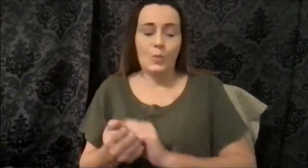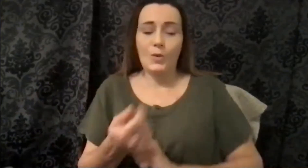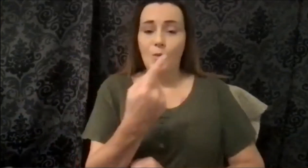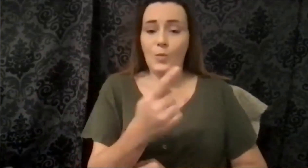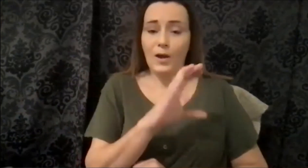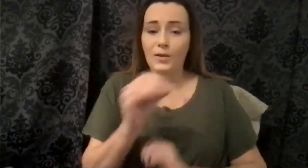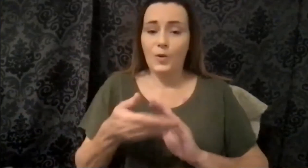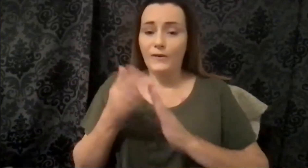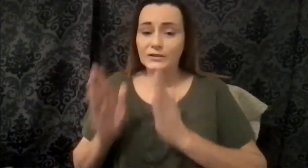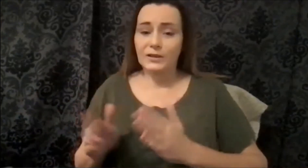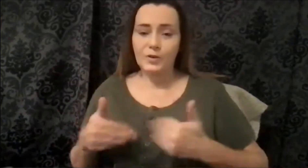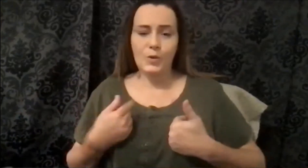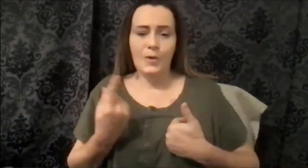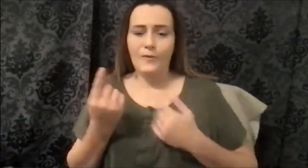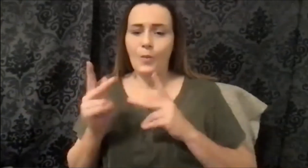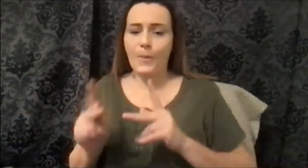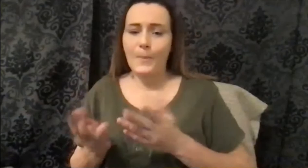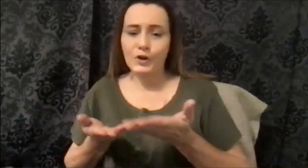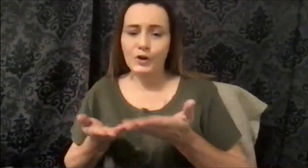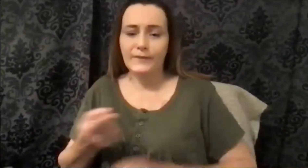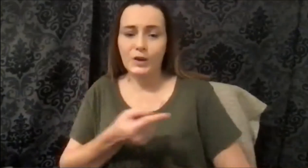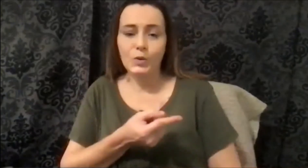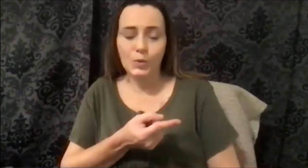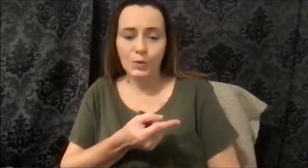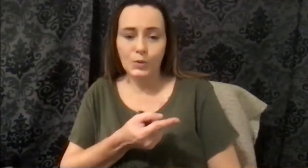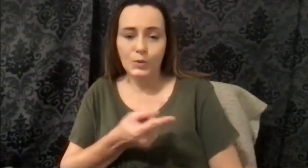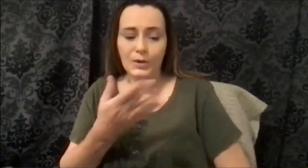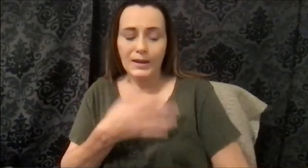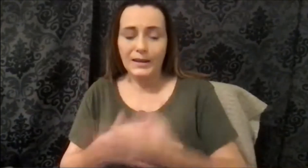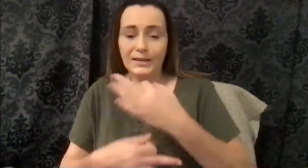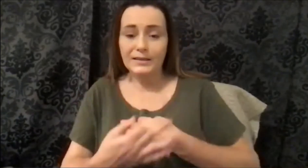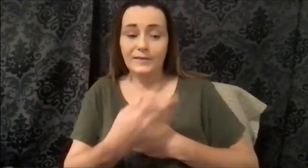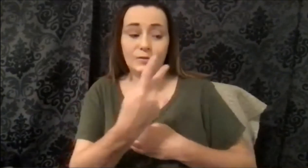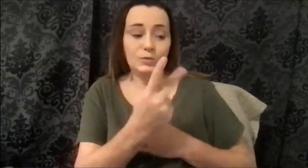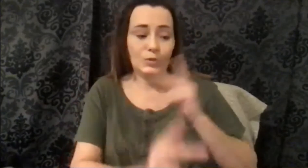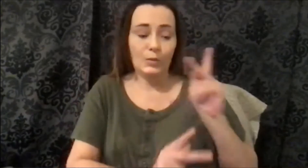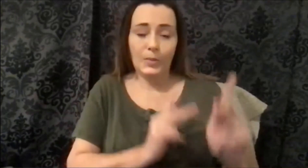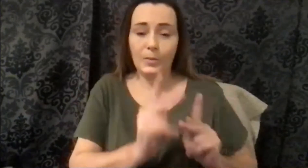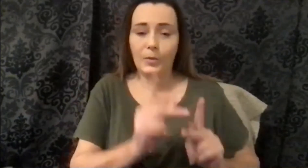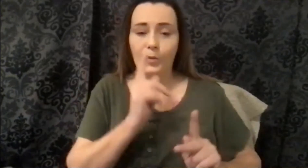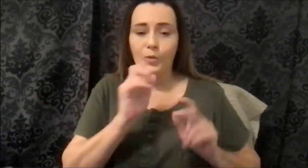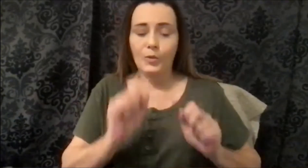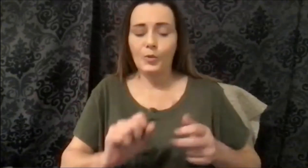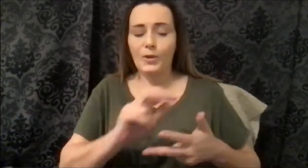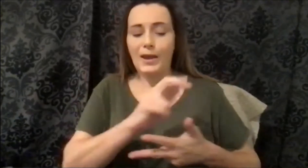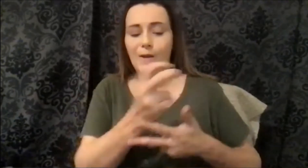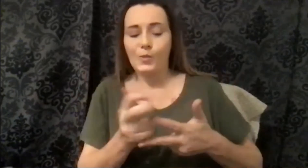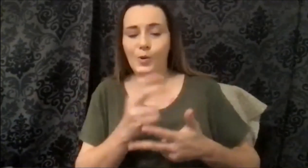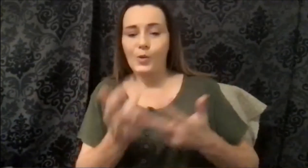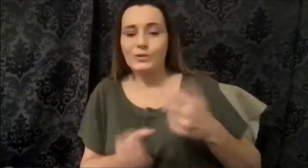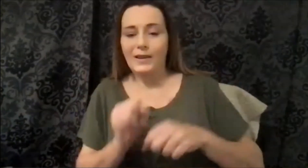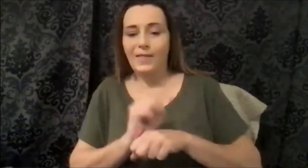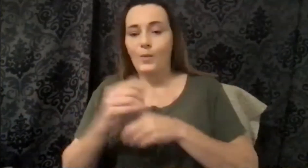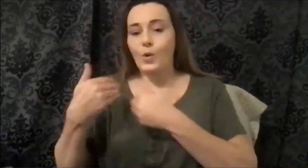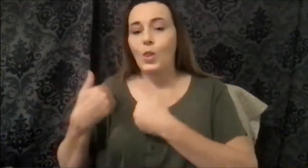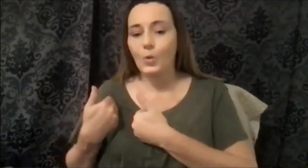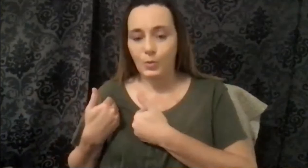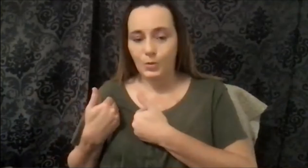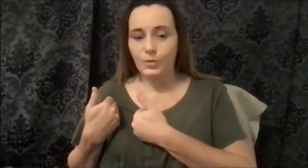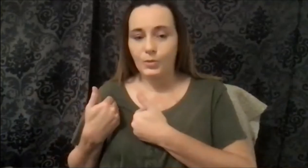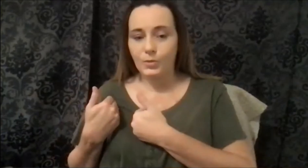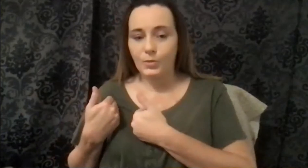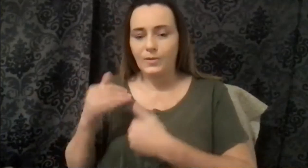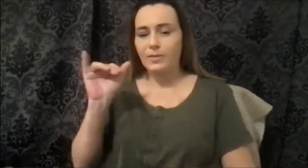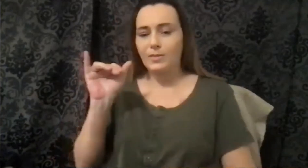got one person serving you rather than two people who can rotate the workload. That's what it